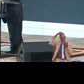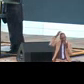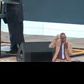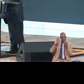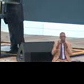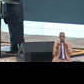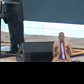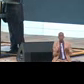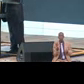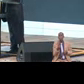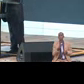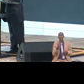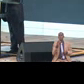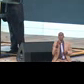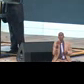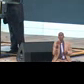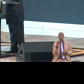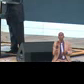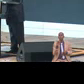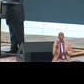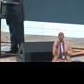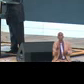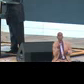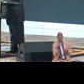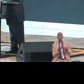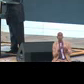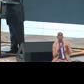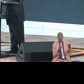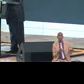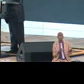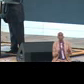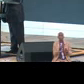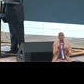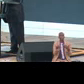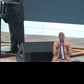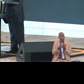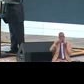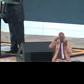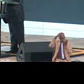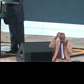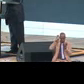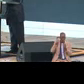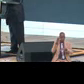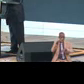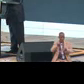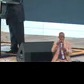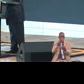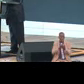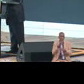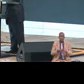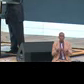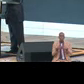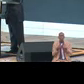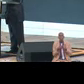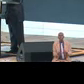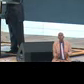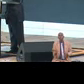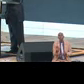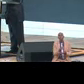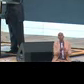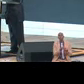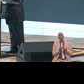Daniel, those lions temporarily at that time lost their